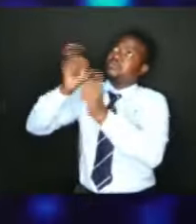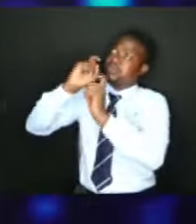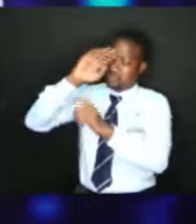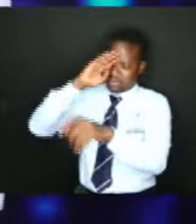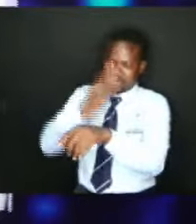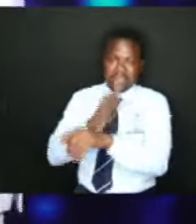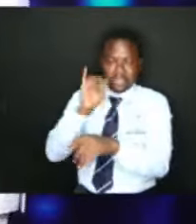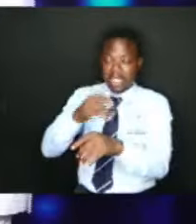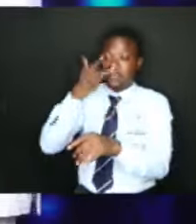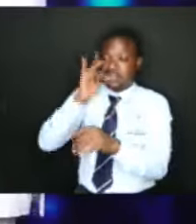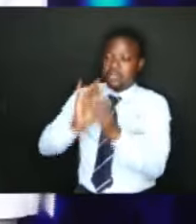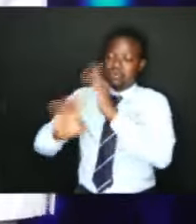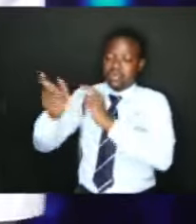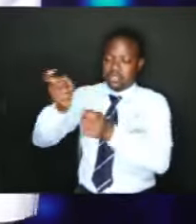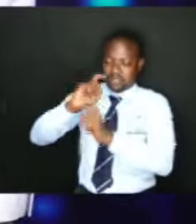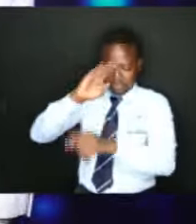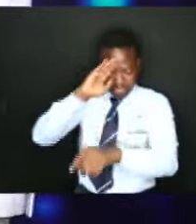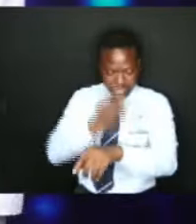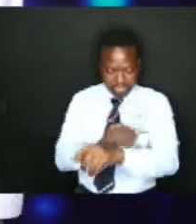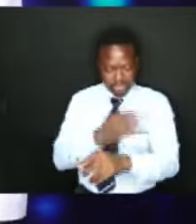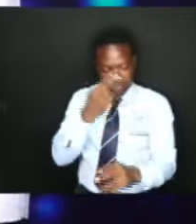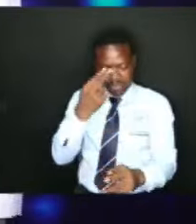And God has given me this boy.